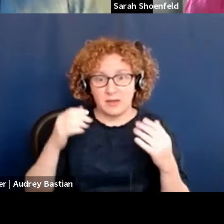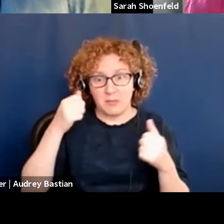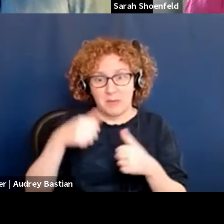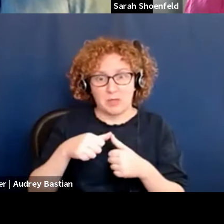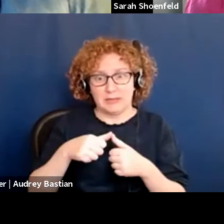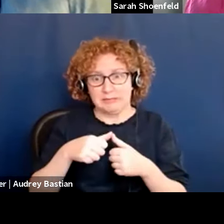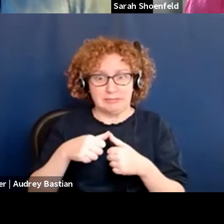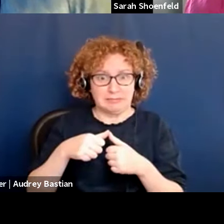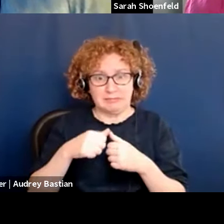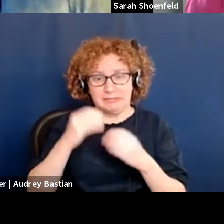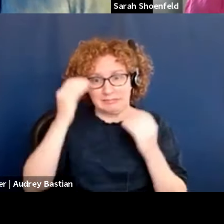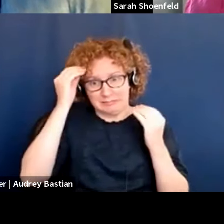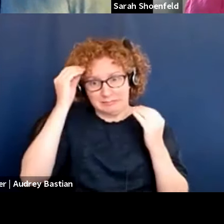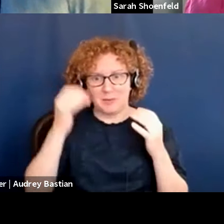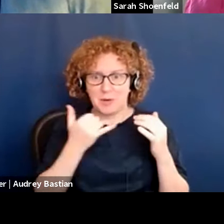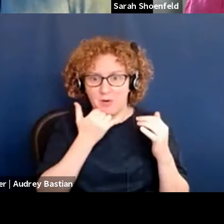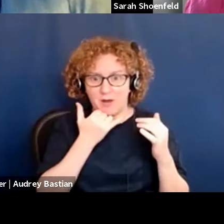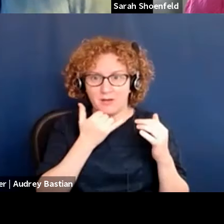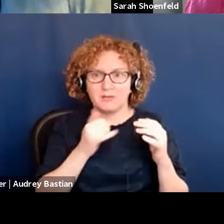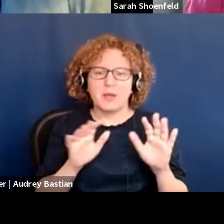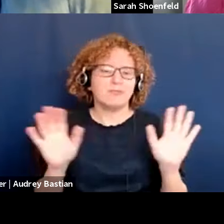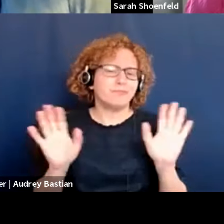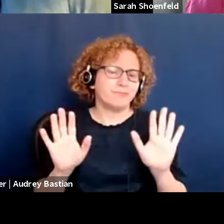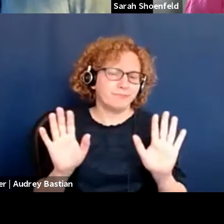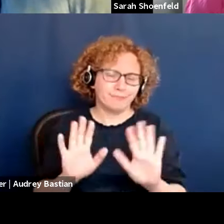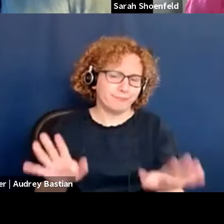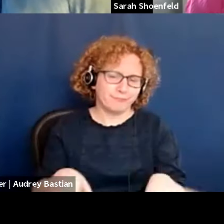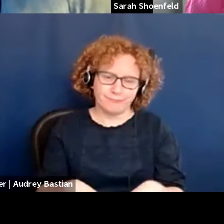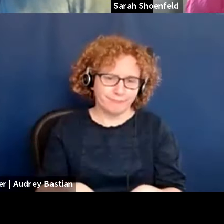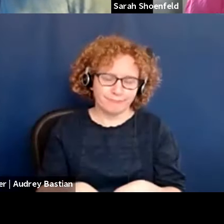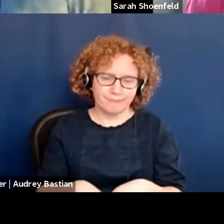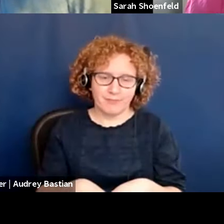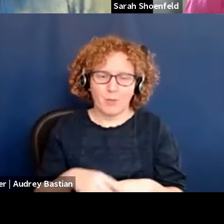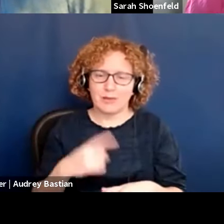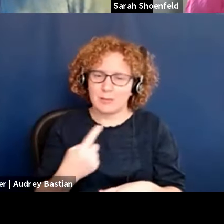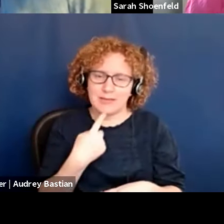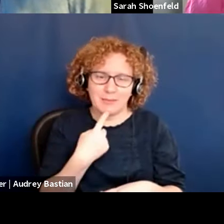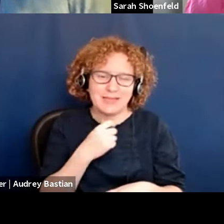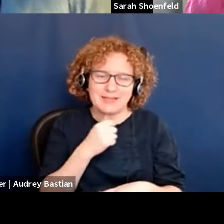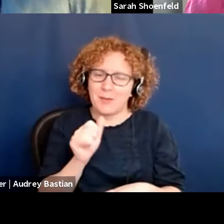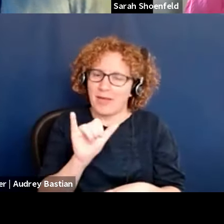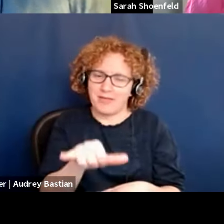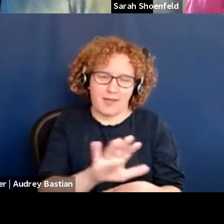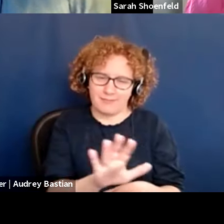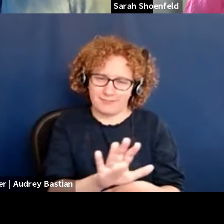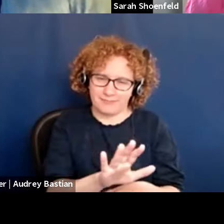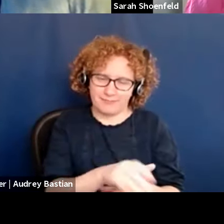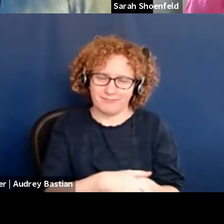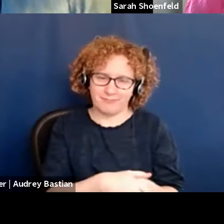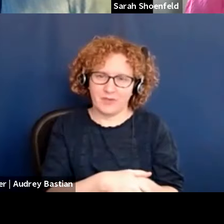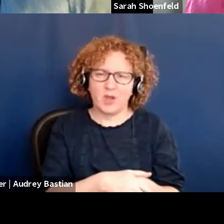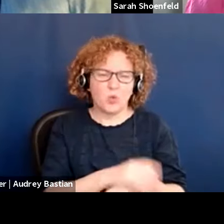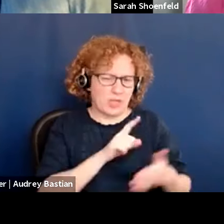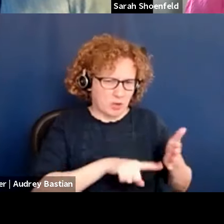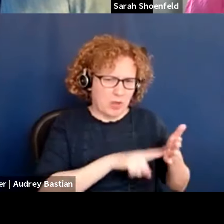and they won't be able to, they'll get it wrong. And so I always say it's not about that, because then we could, you know, we can